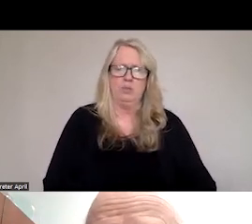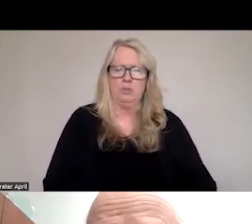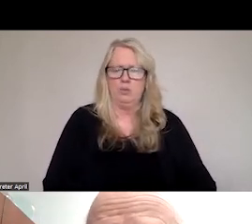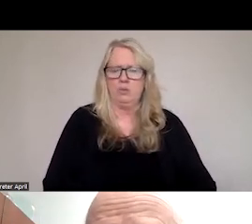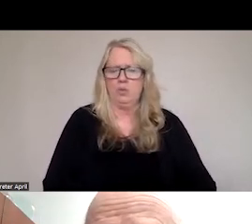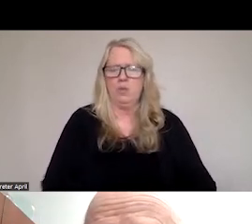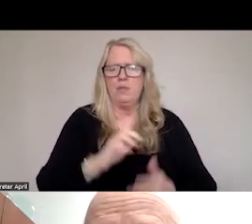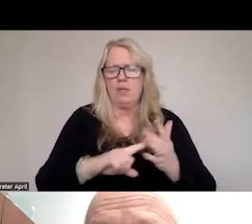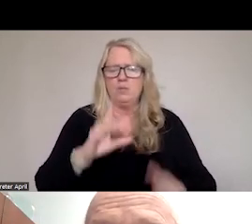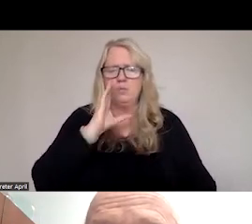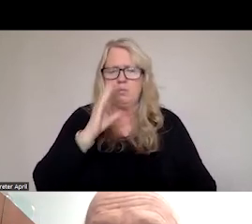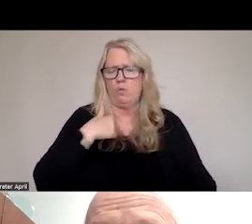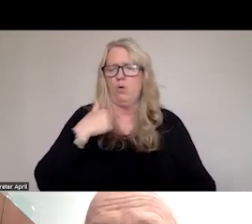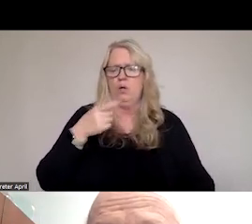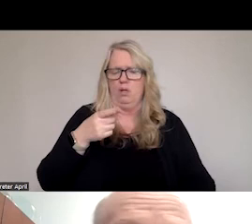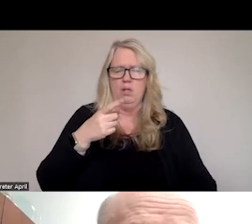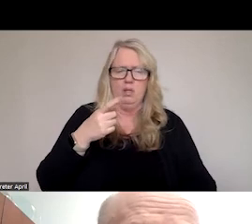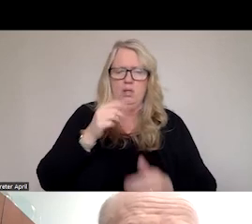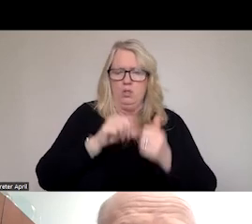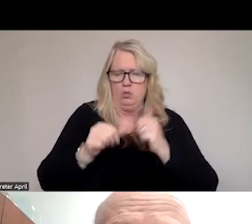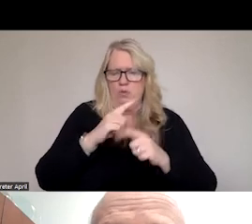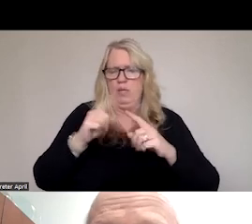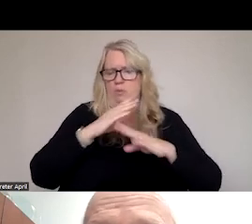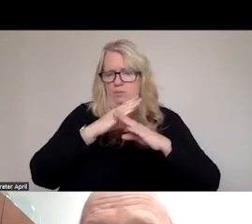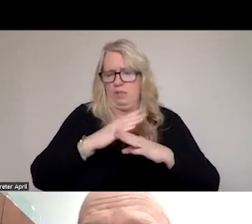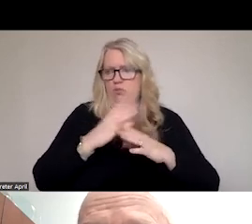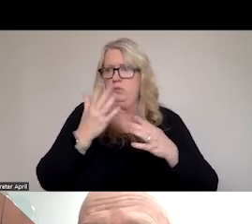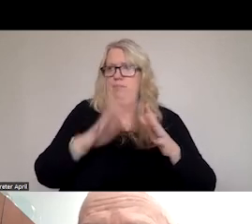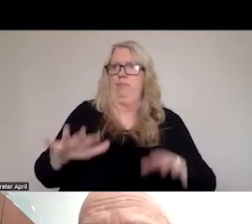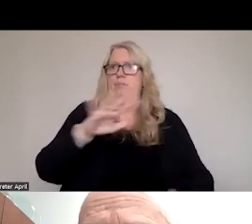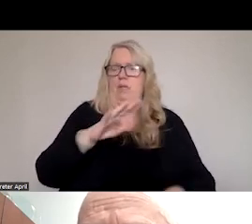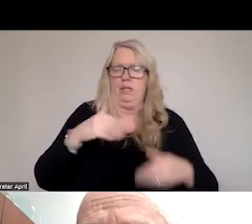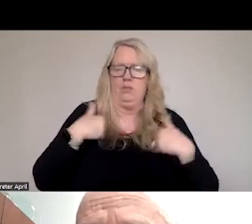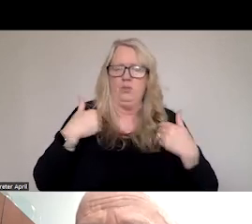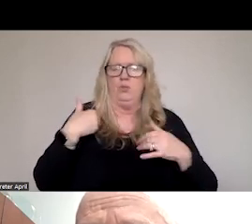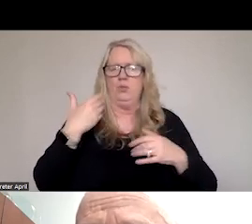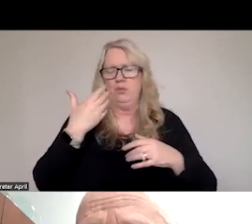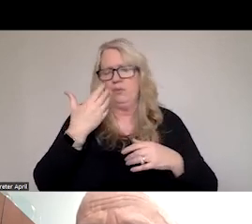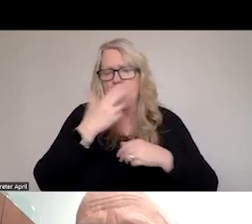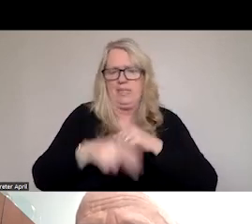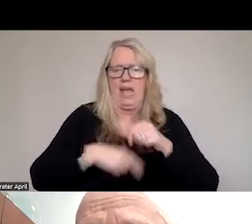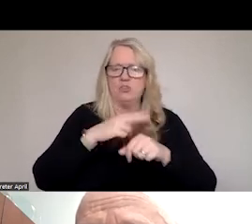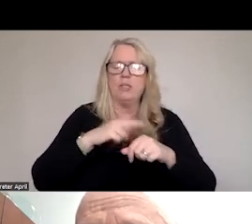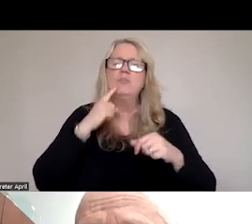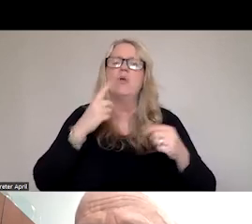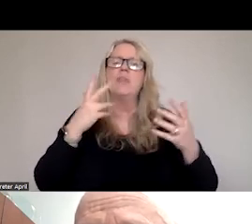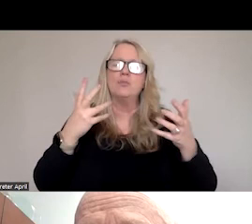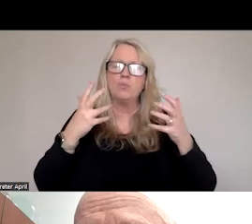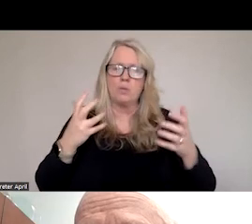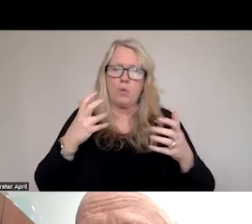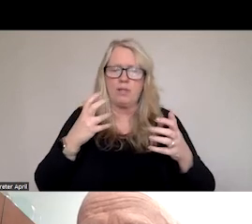of suicide prevention among youth nationally. So that was the main thing I wanted